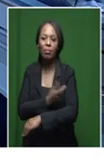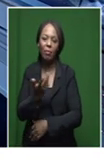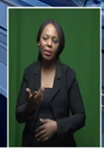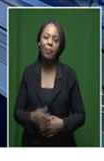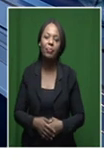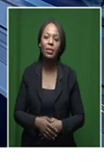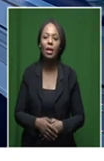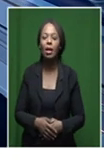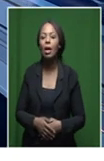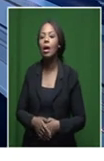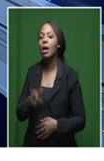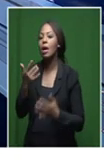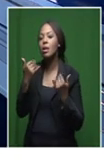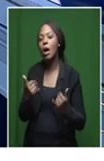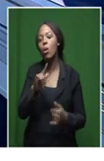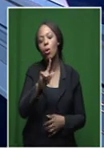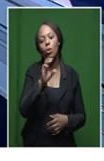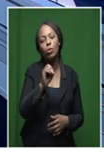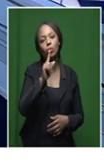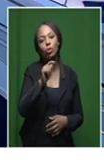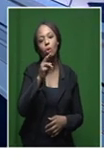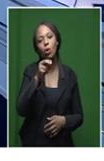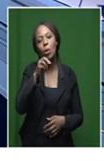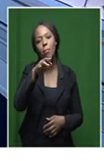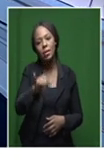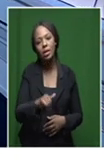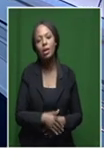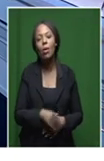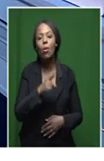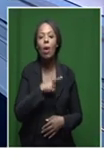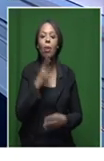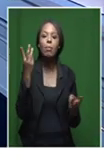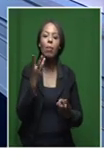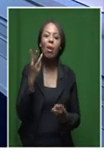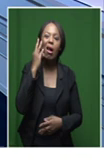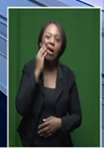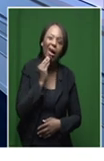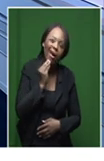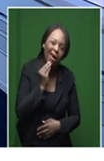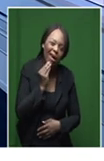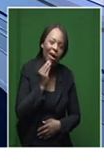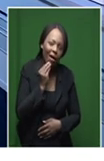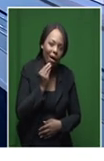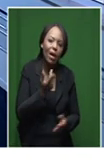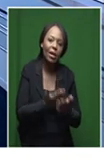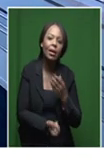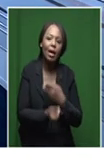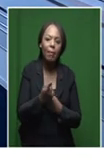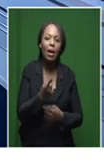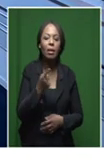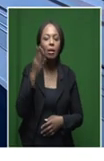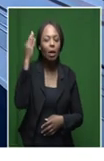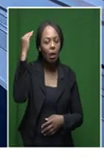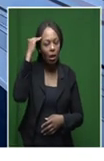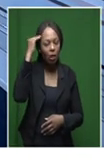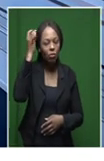about autonomy. The fact that, older people do get older and some of them do get dementia. But the big issue is who takes care